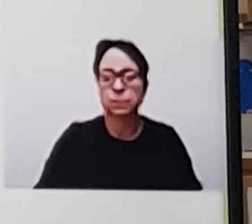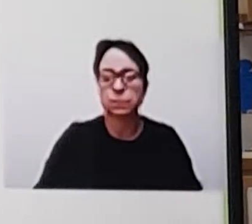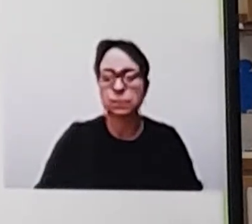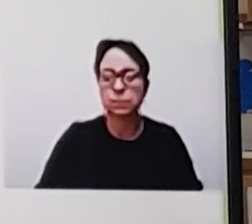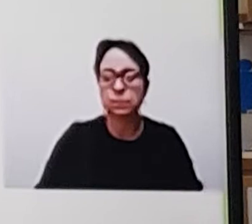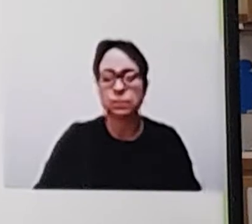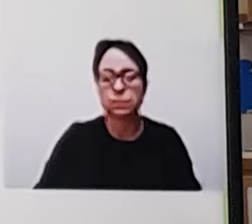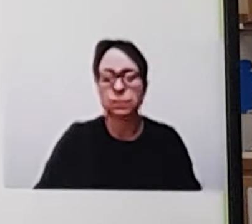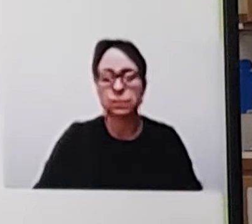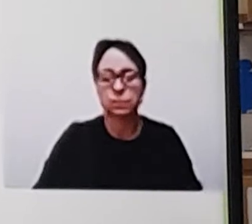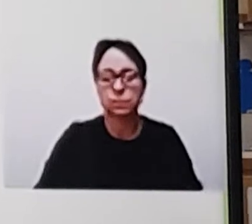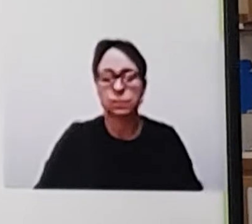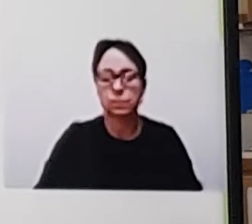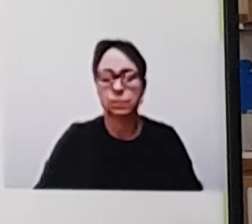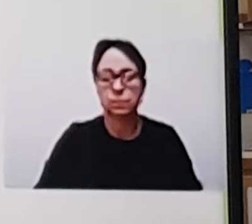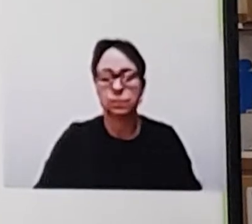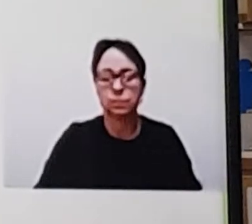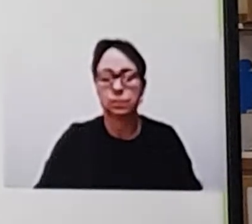Next page.